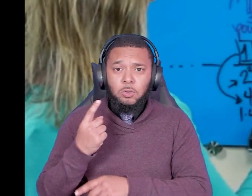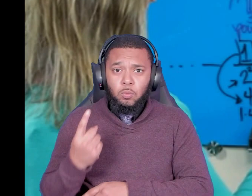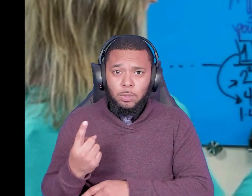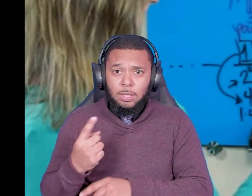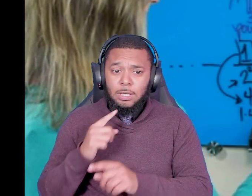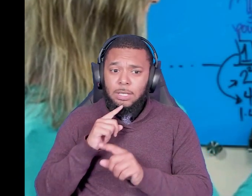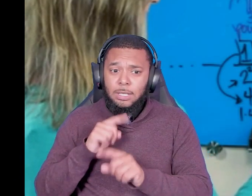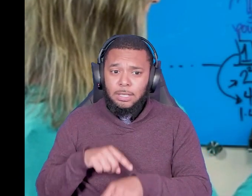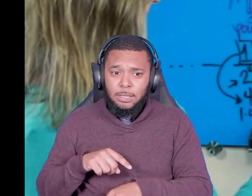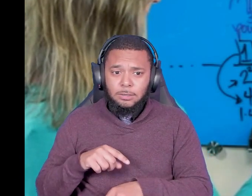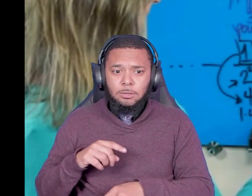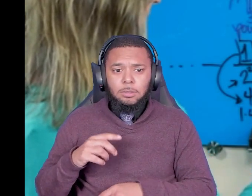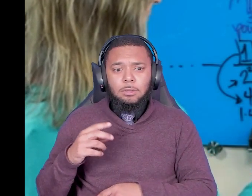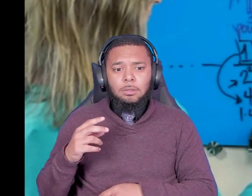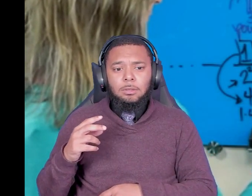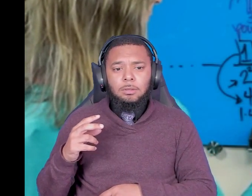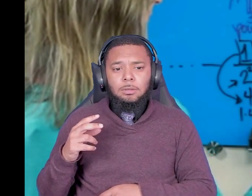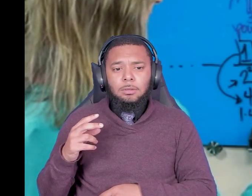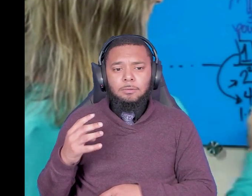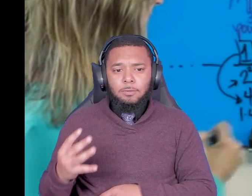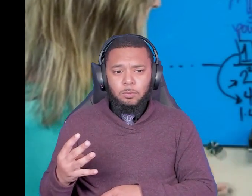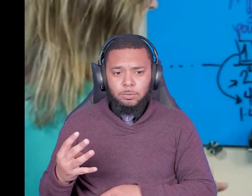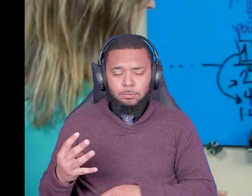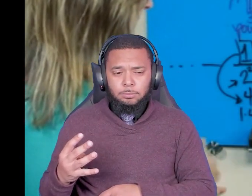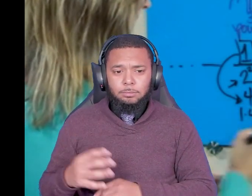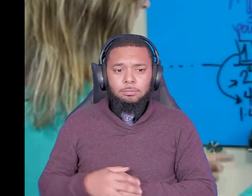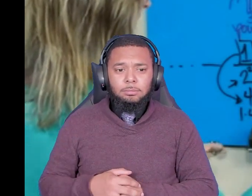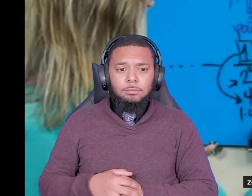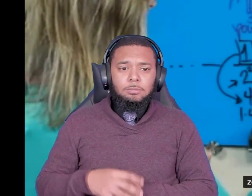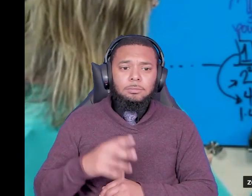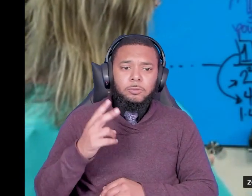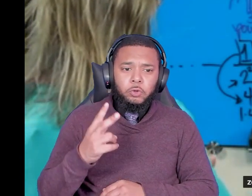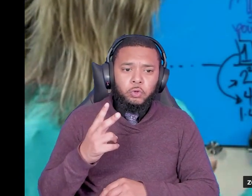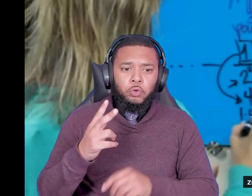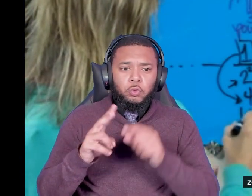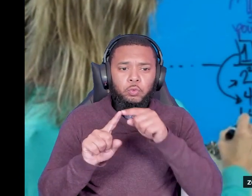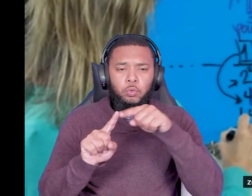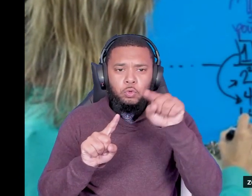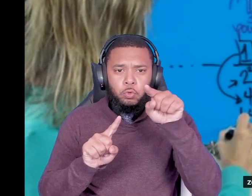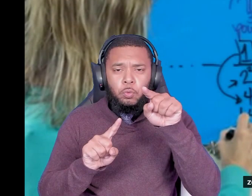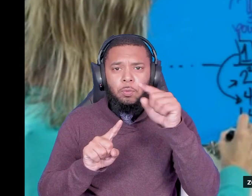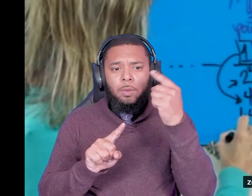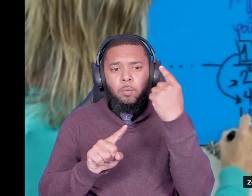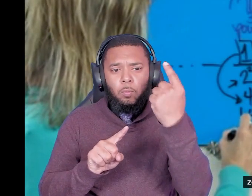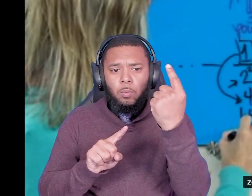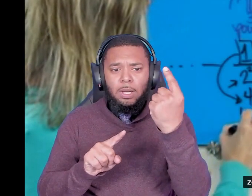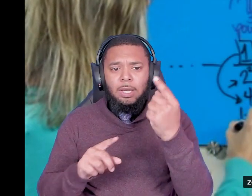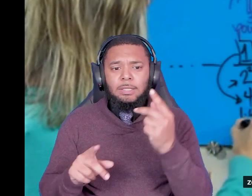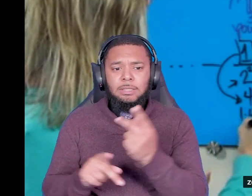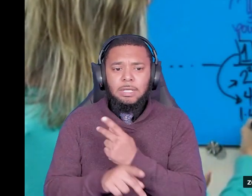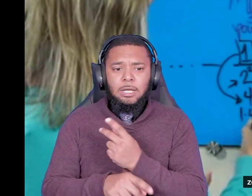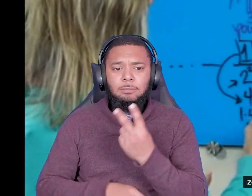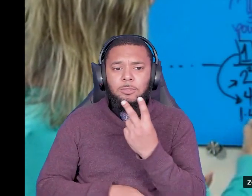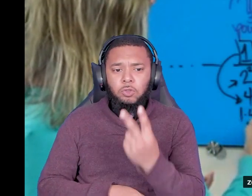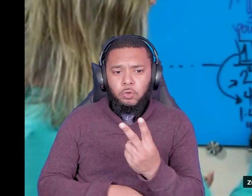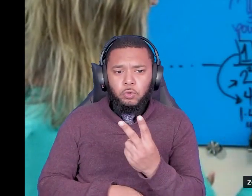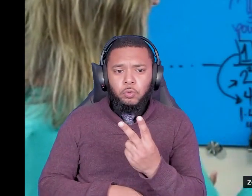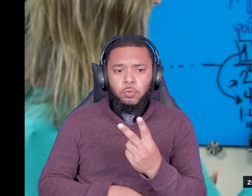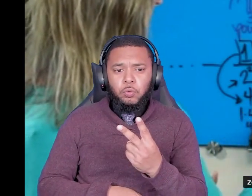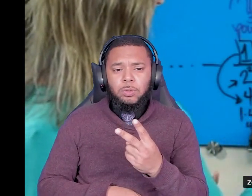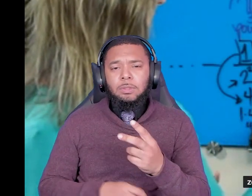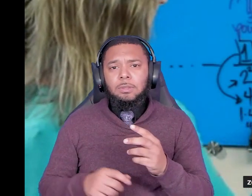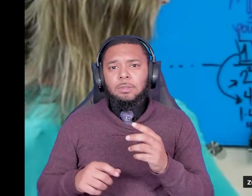and multiply it by the spot it's in, which is the 1s. So altogether, I have 4 plus